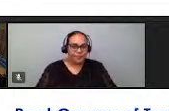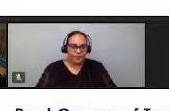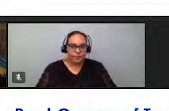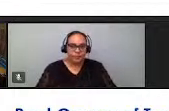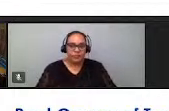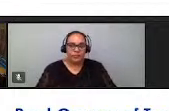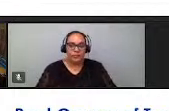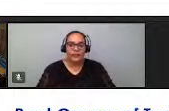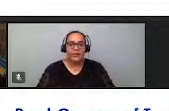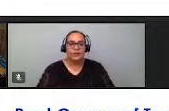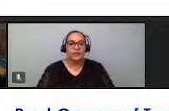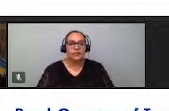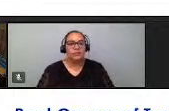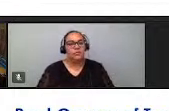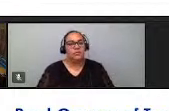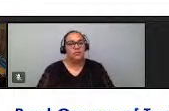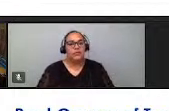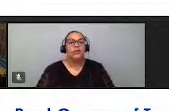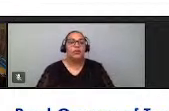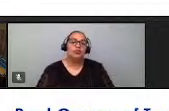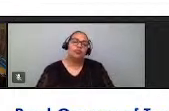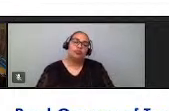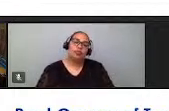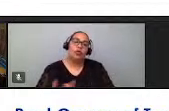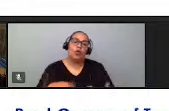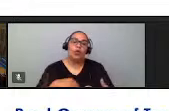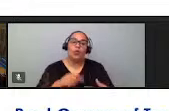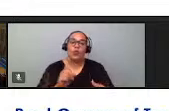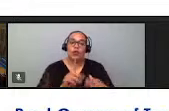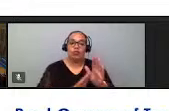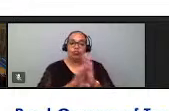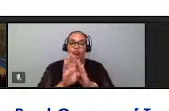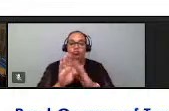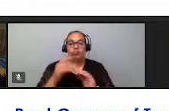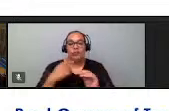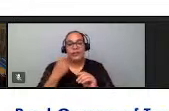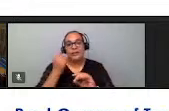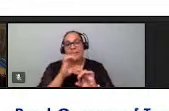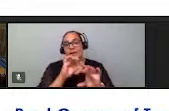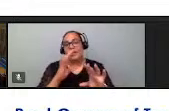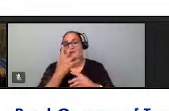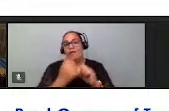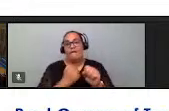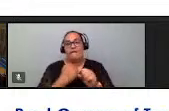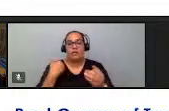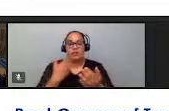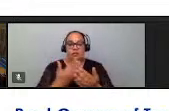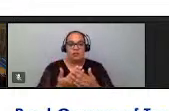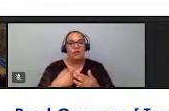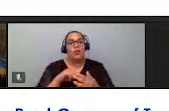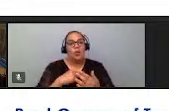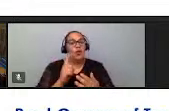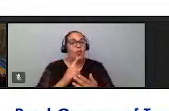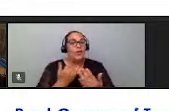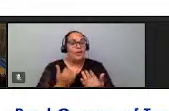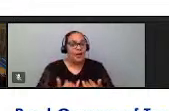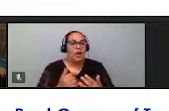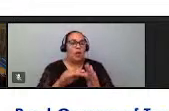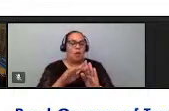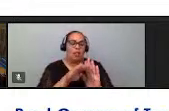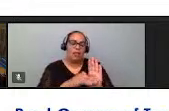so as we improved our understanding over the past 5 years we are able now to